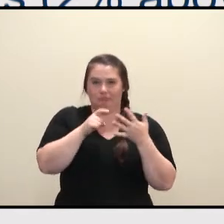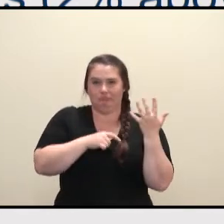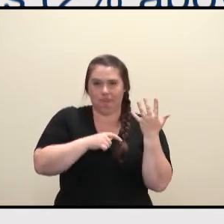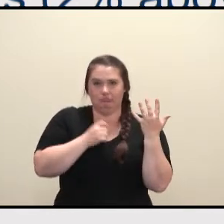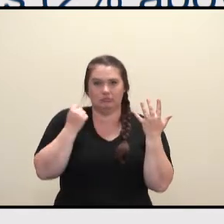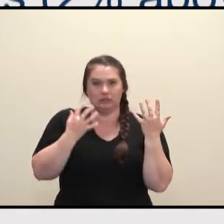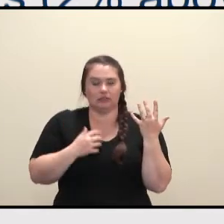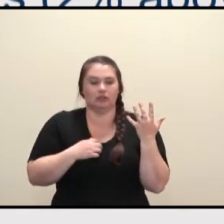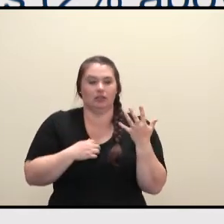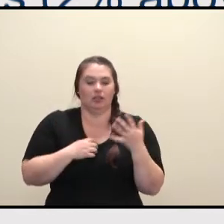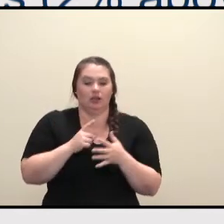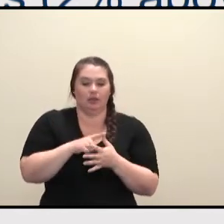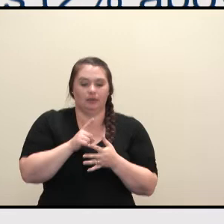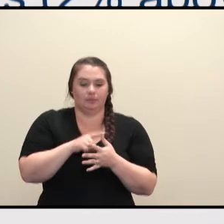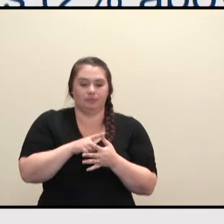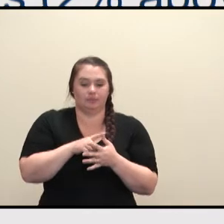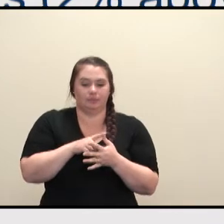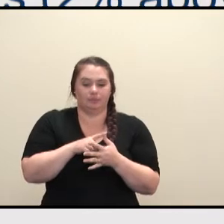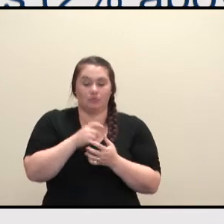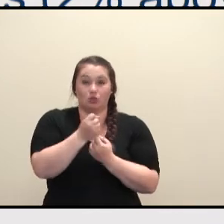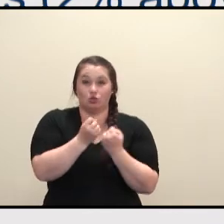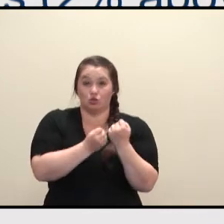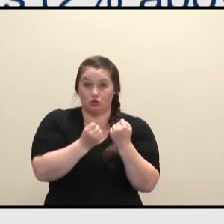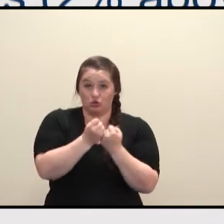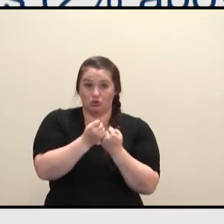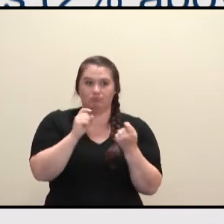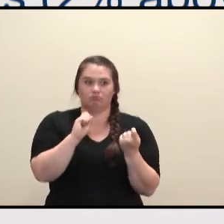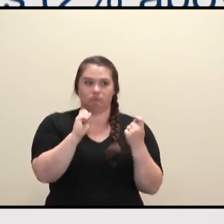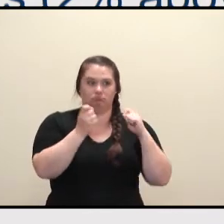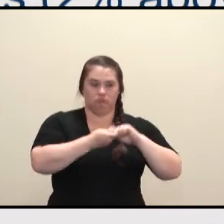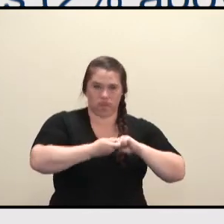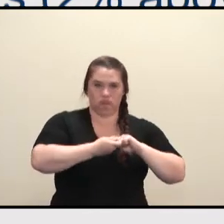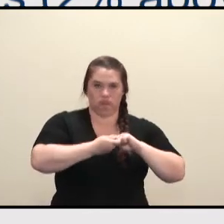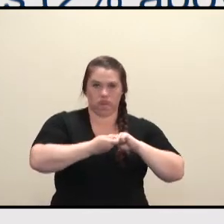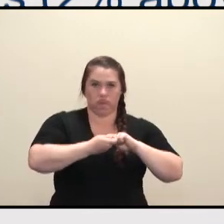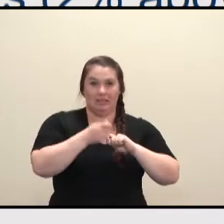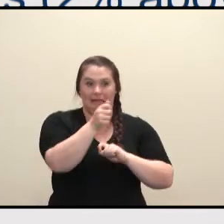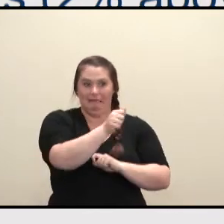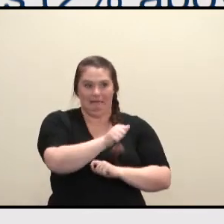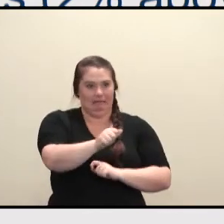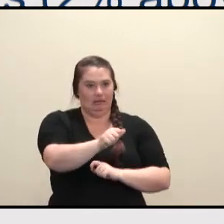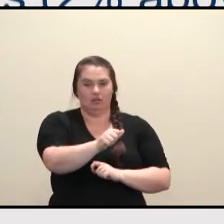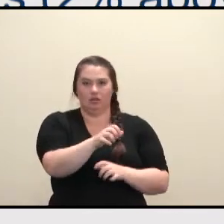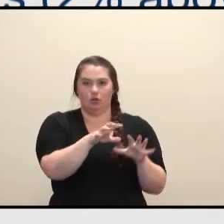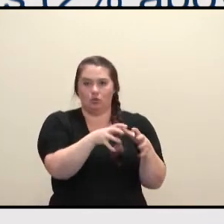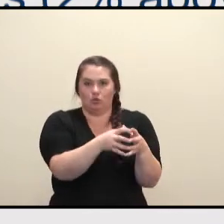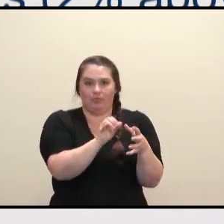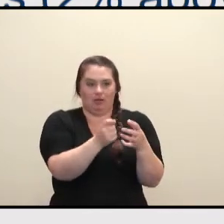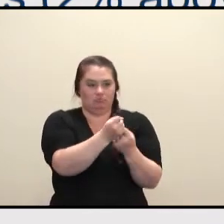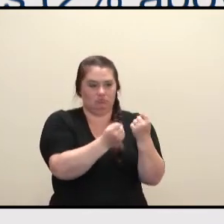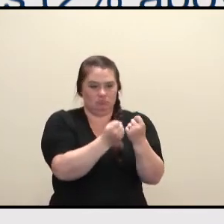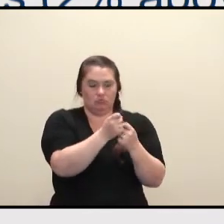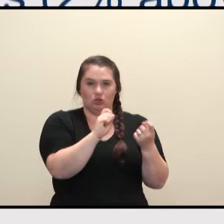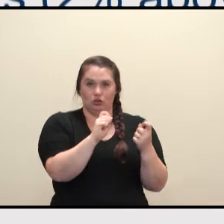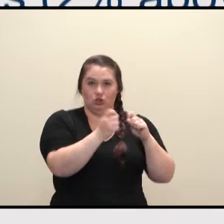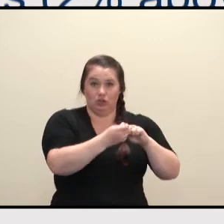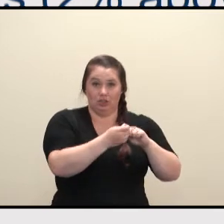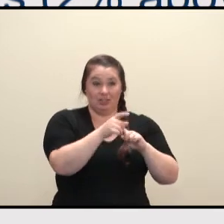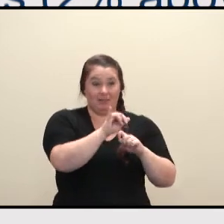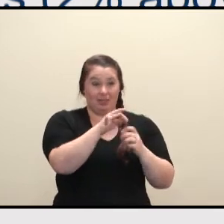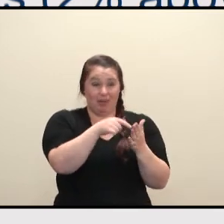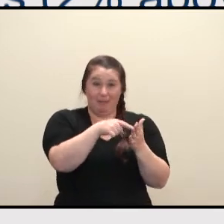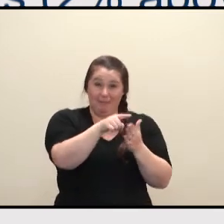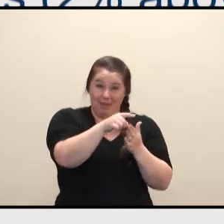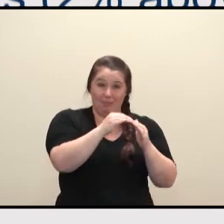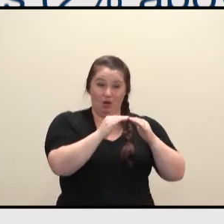So remember we talked about we adjust the structures for some of the groups. Anywhere where we've adjusted the structure and employee pay is below the